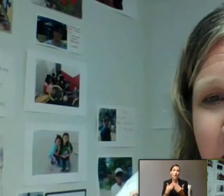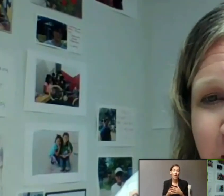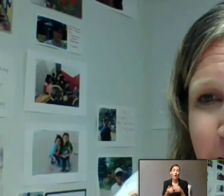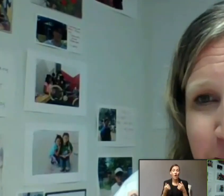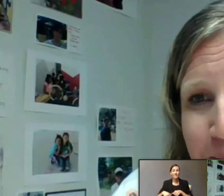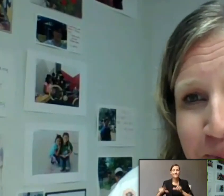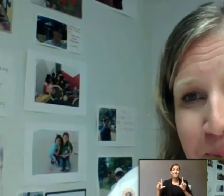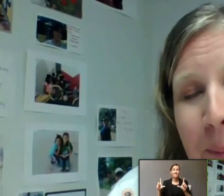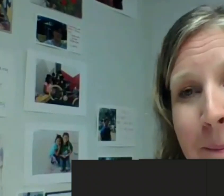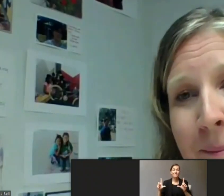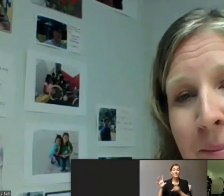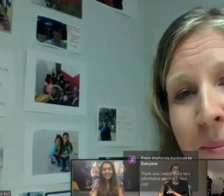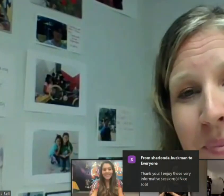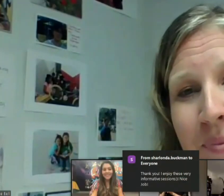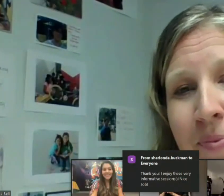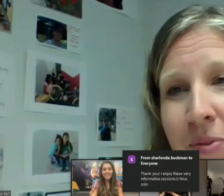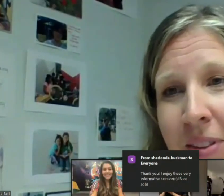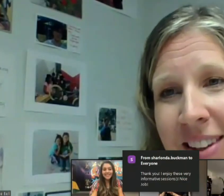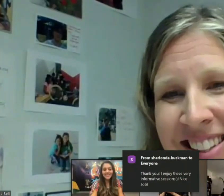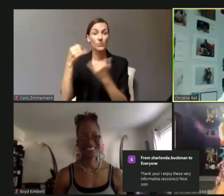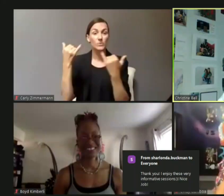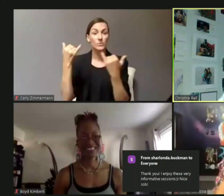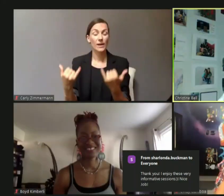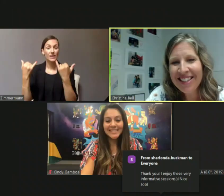videos right now.